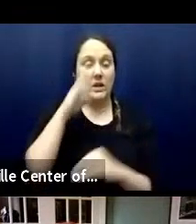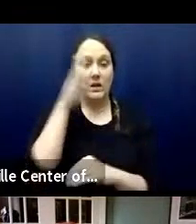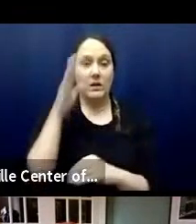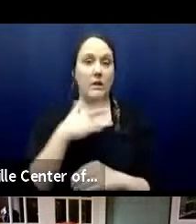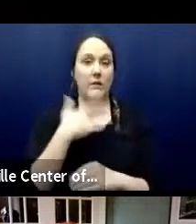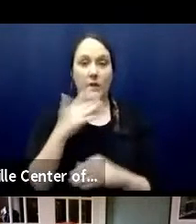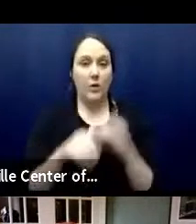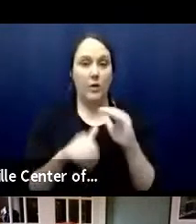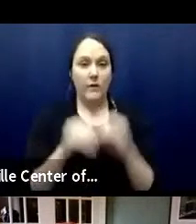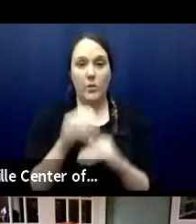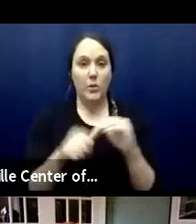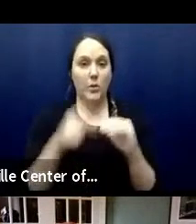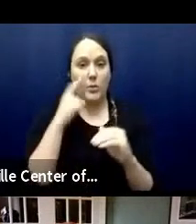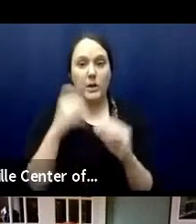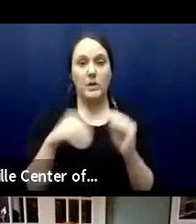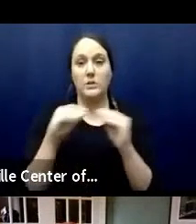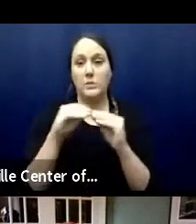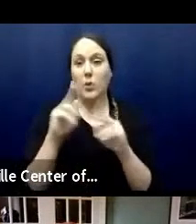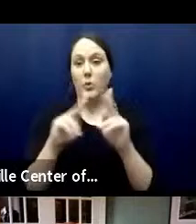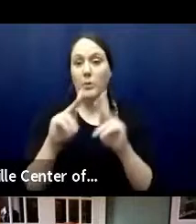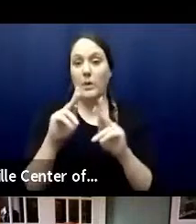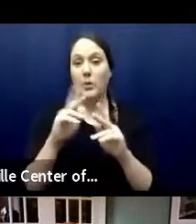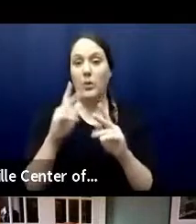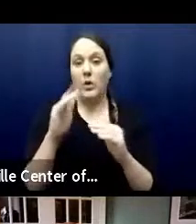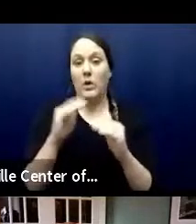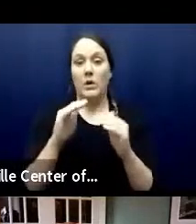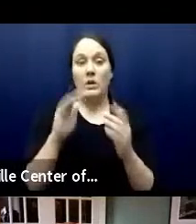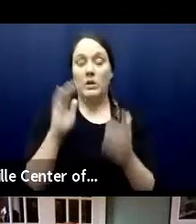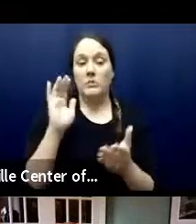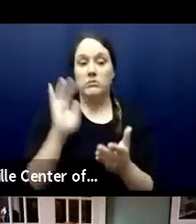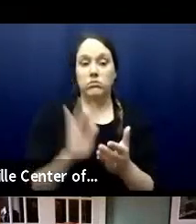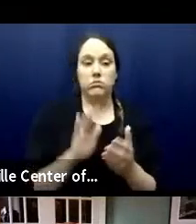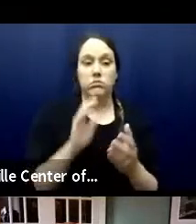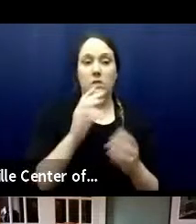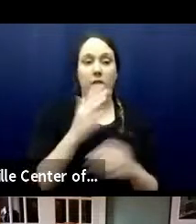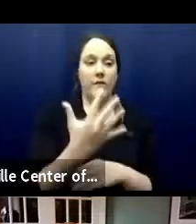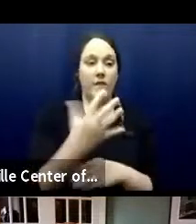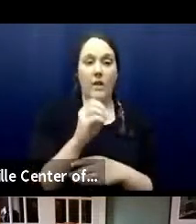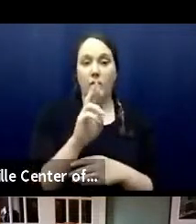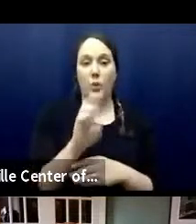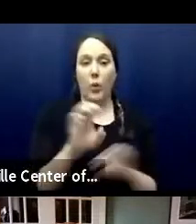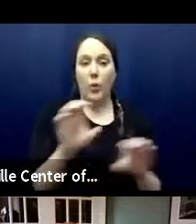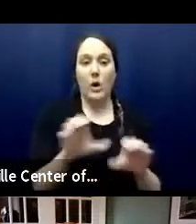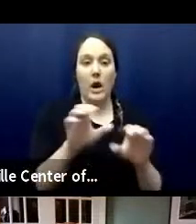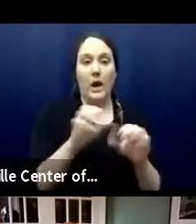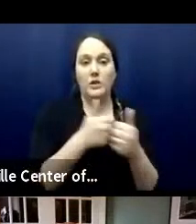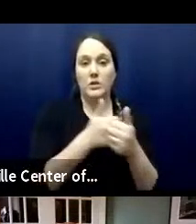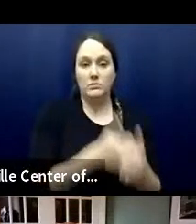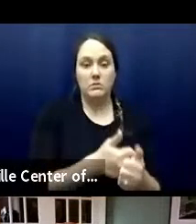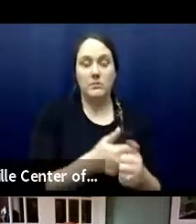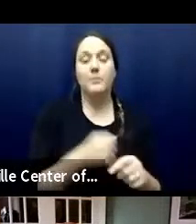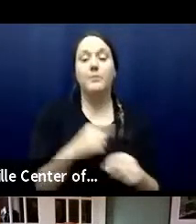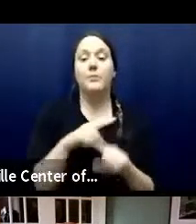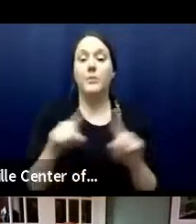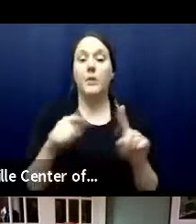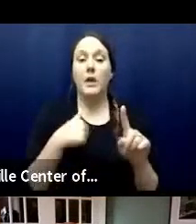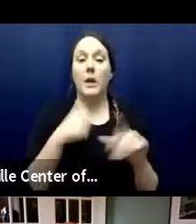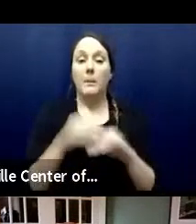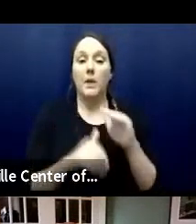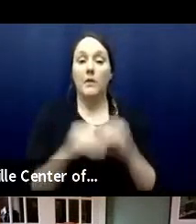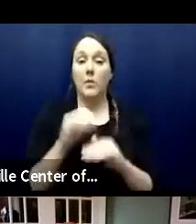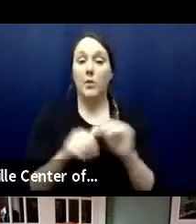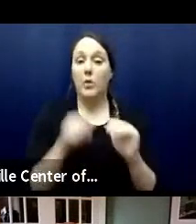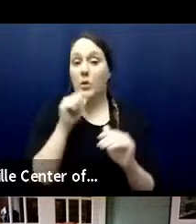with in this, because the more people you get, the less likely the 5 core actions could be followed. I would be comfortable, and not